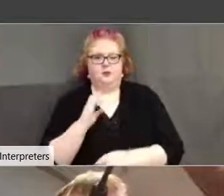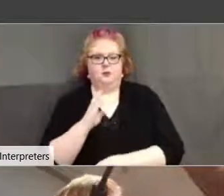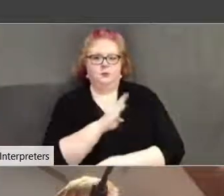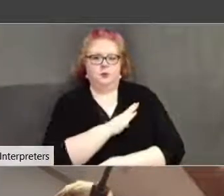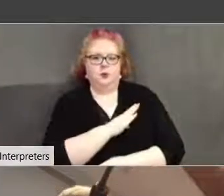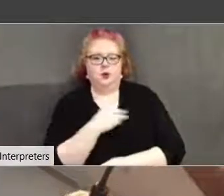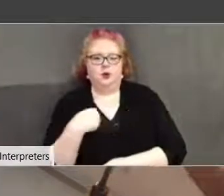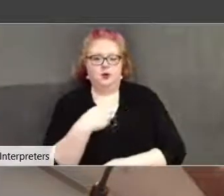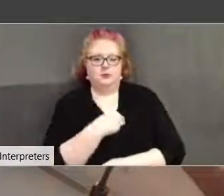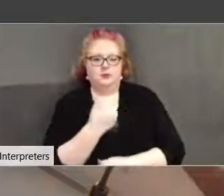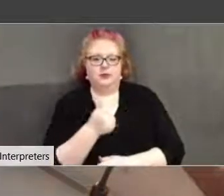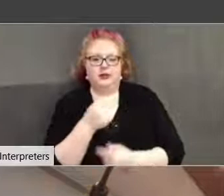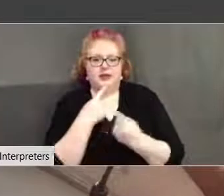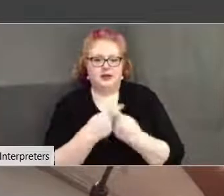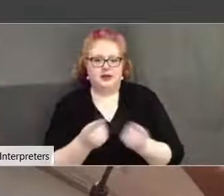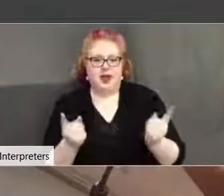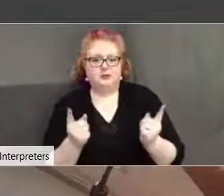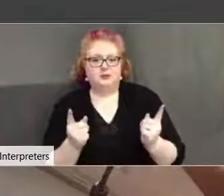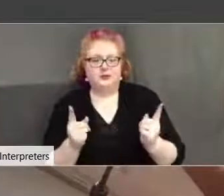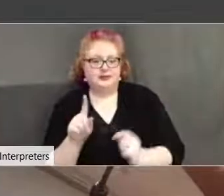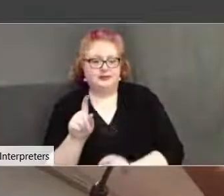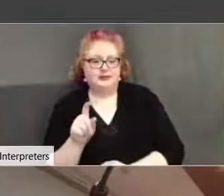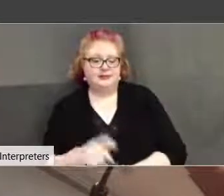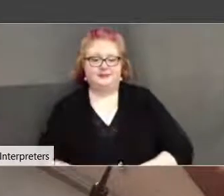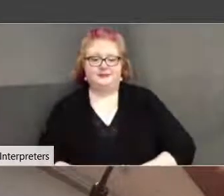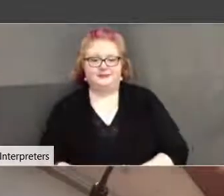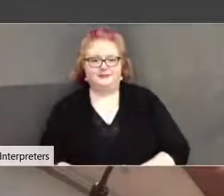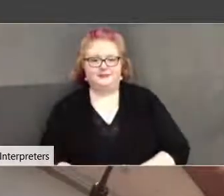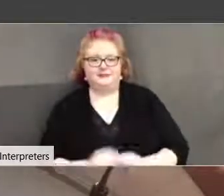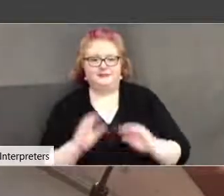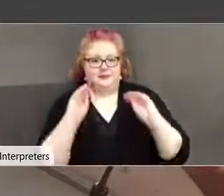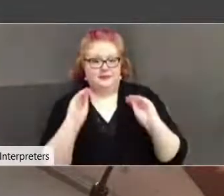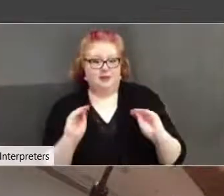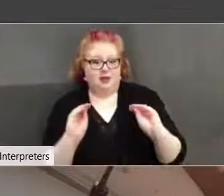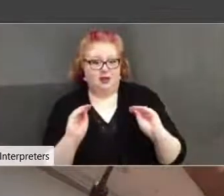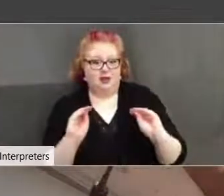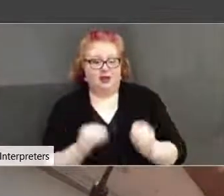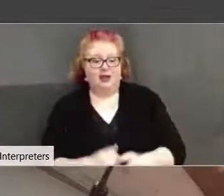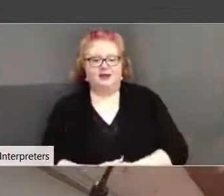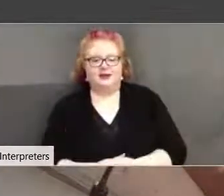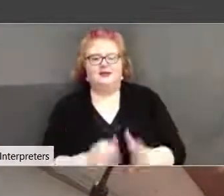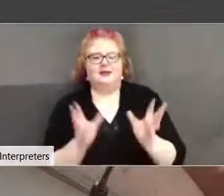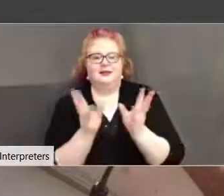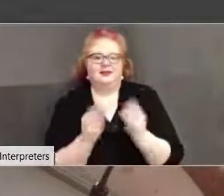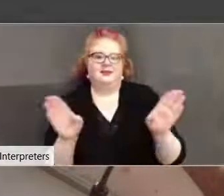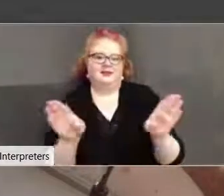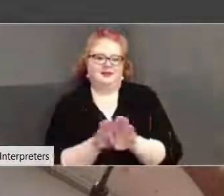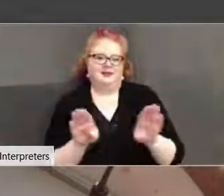announcements? Seeing none, this meeting is adjourned.